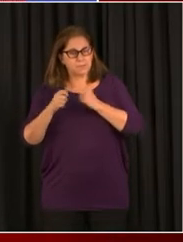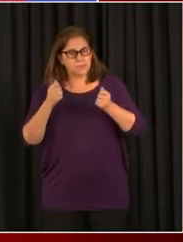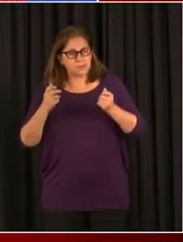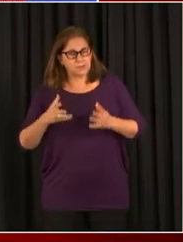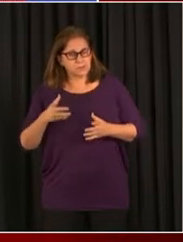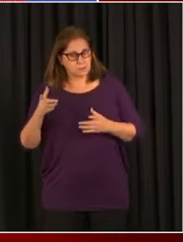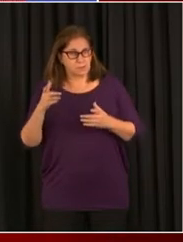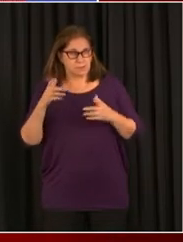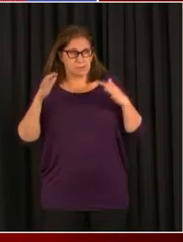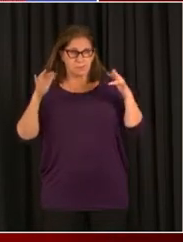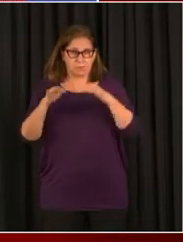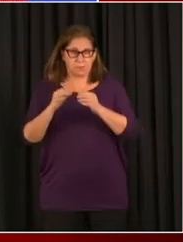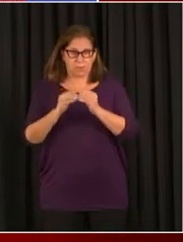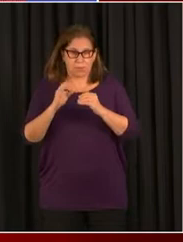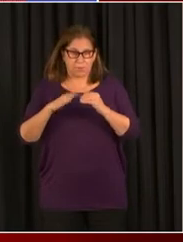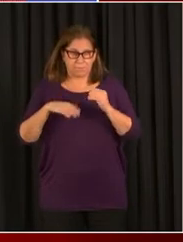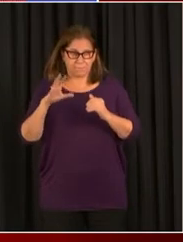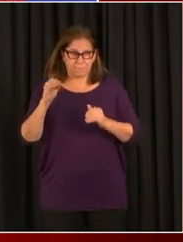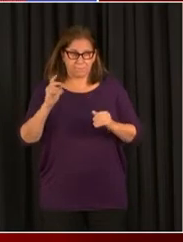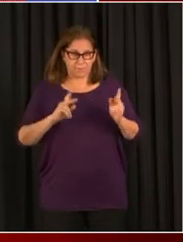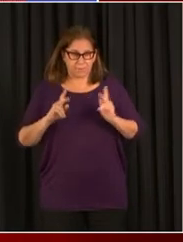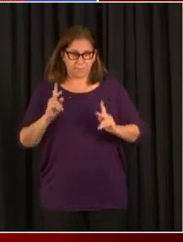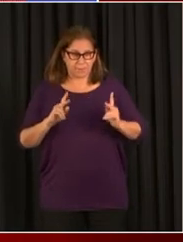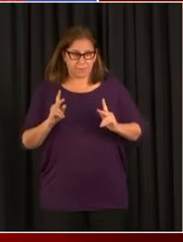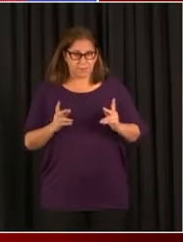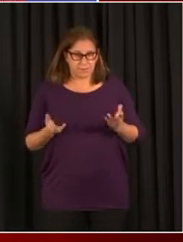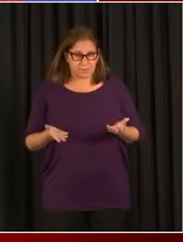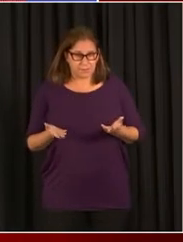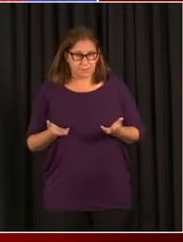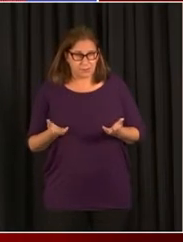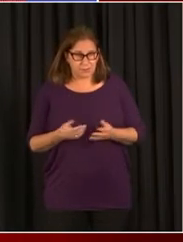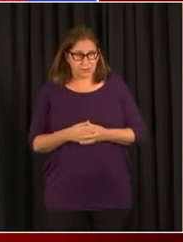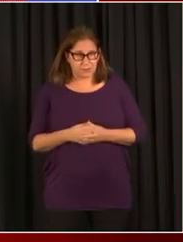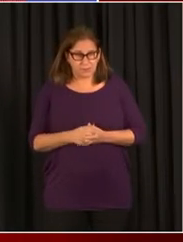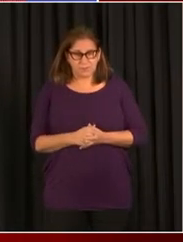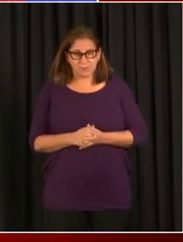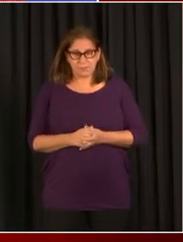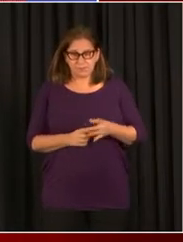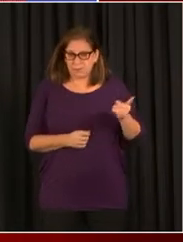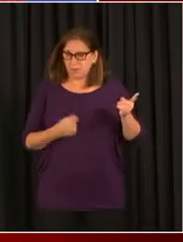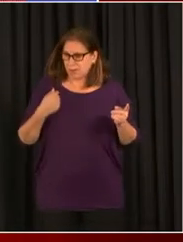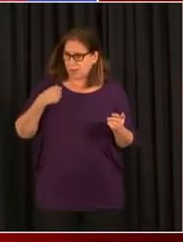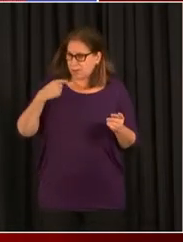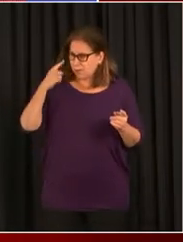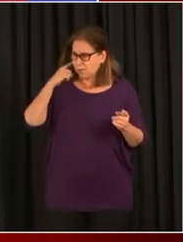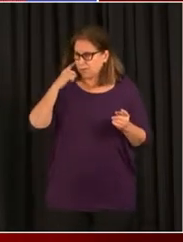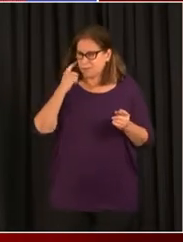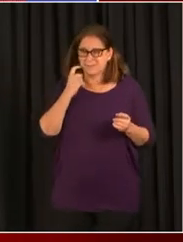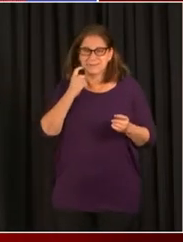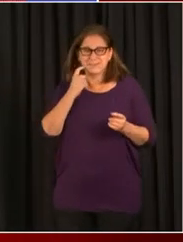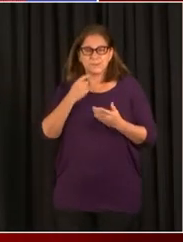take? I heard about something this morning, and we will be in touch with our